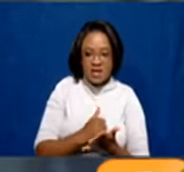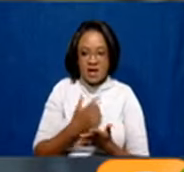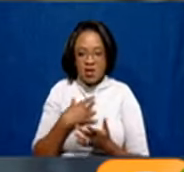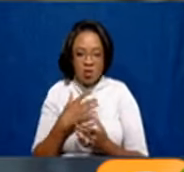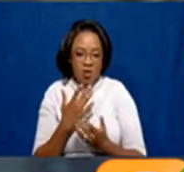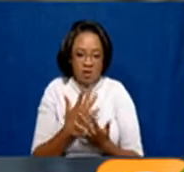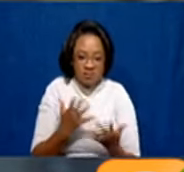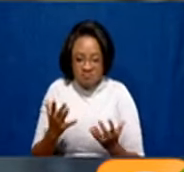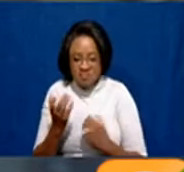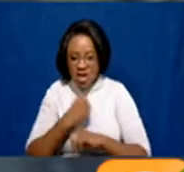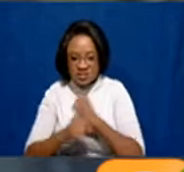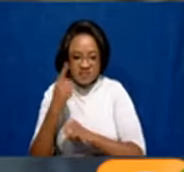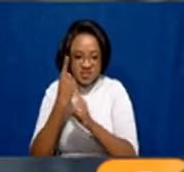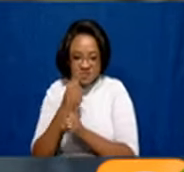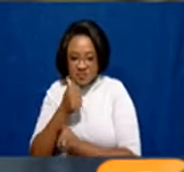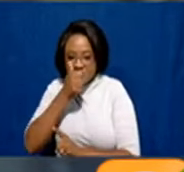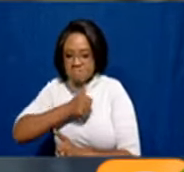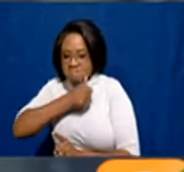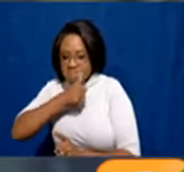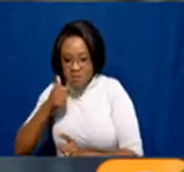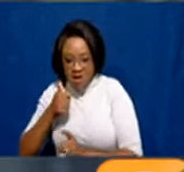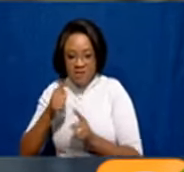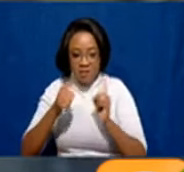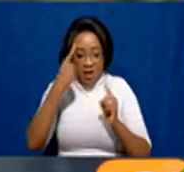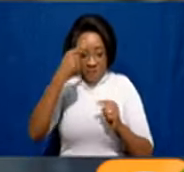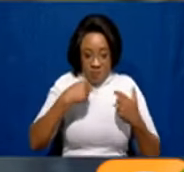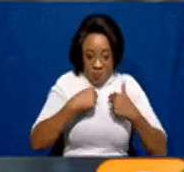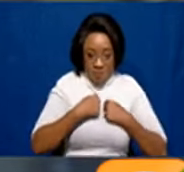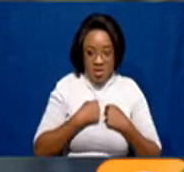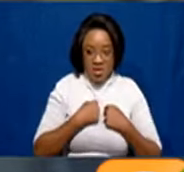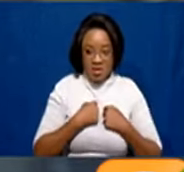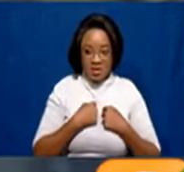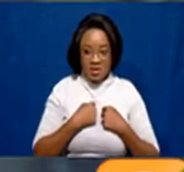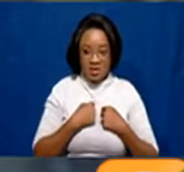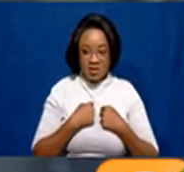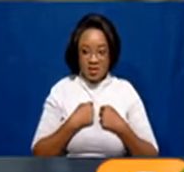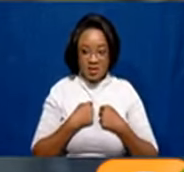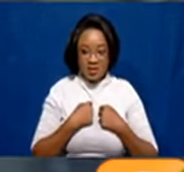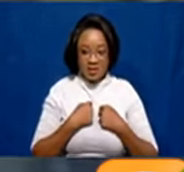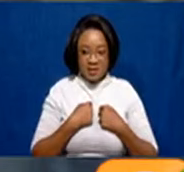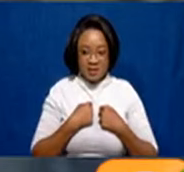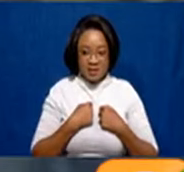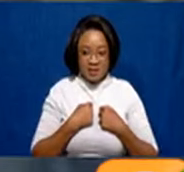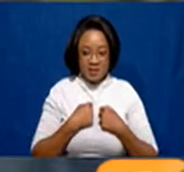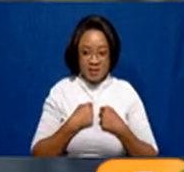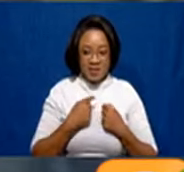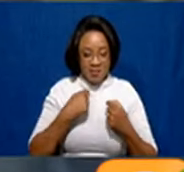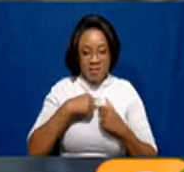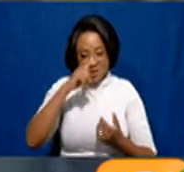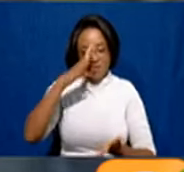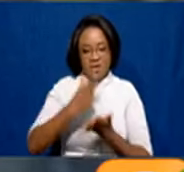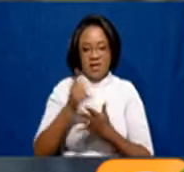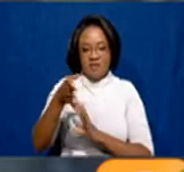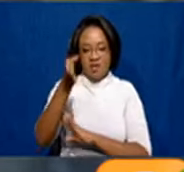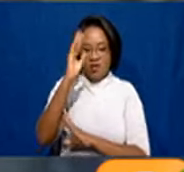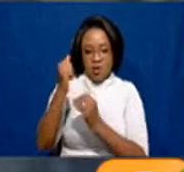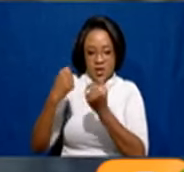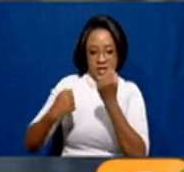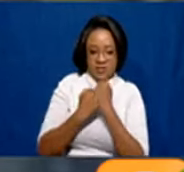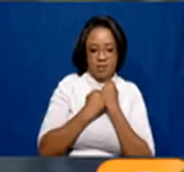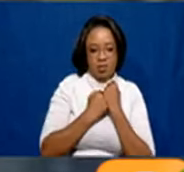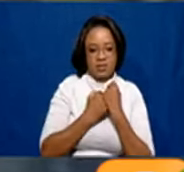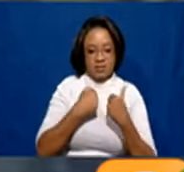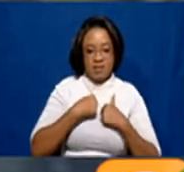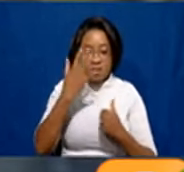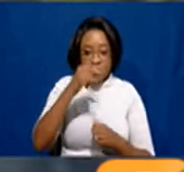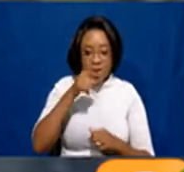their own things in a very private way. But for me, I really must tell you, this is something I believe that God called me to, because it's something that